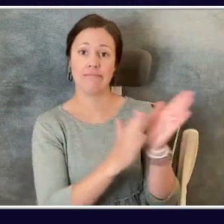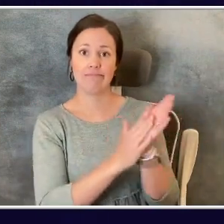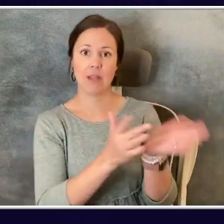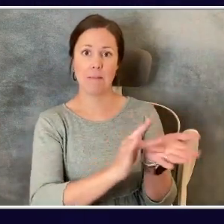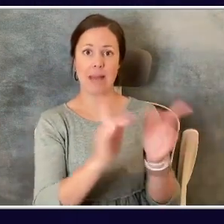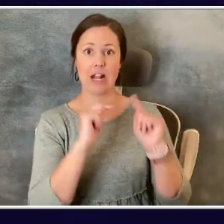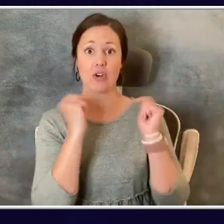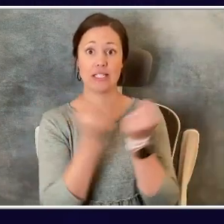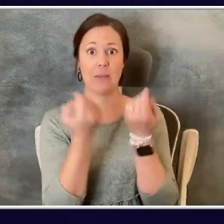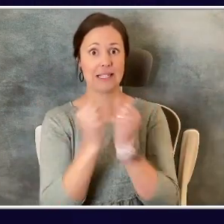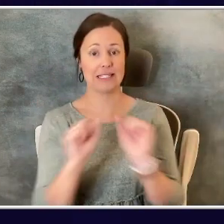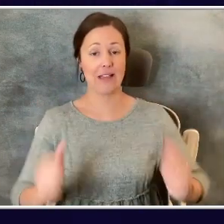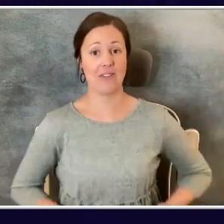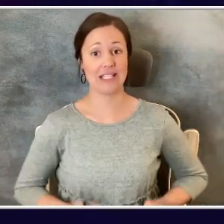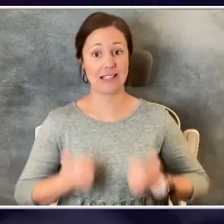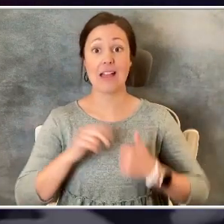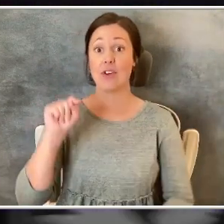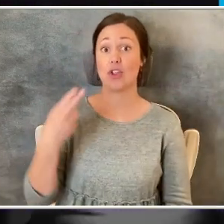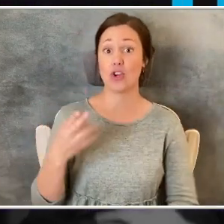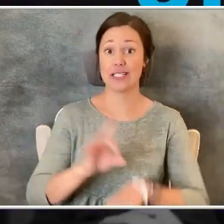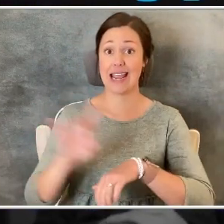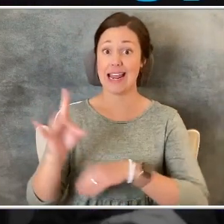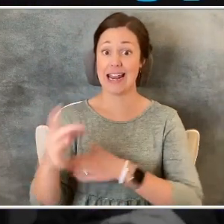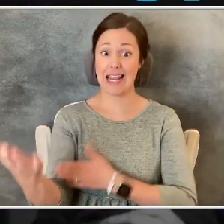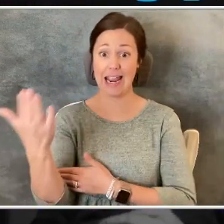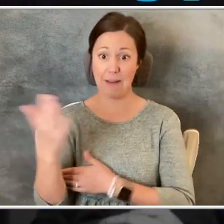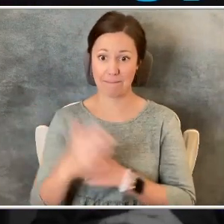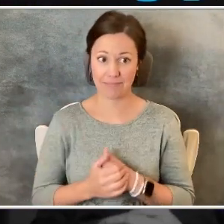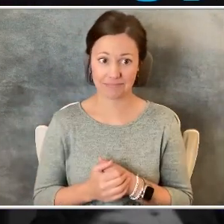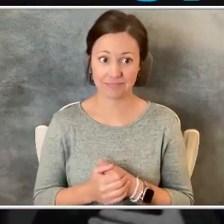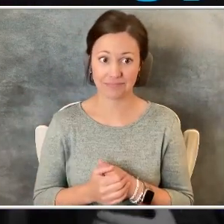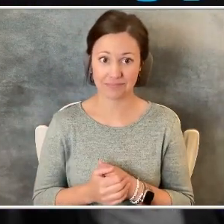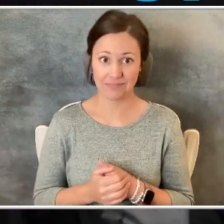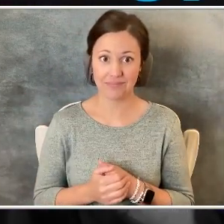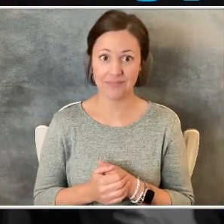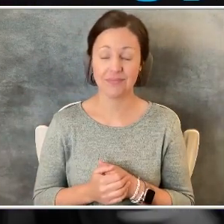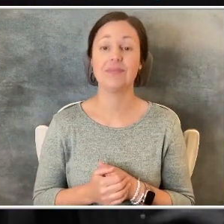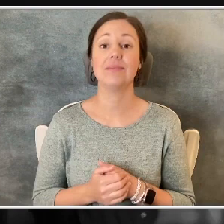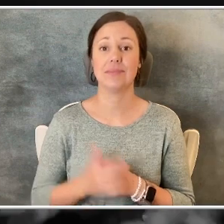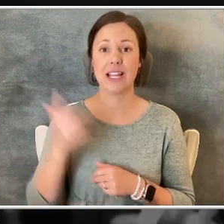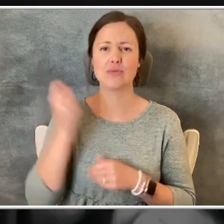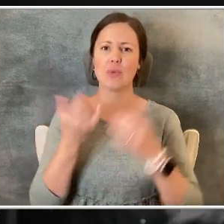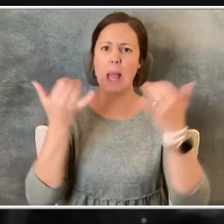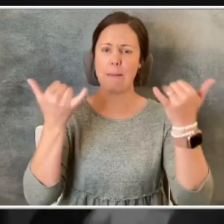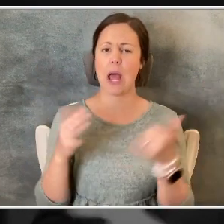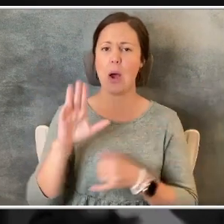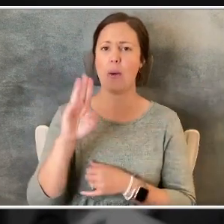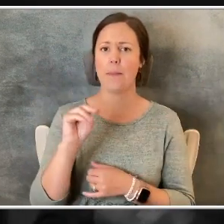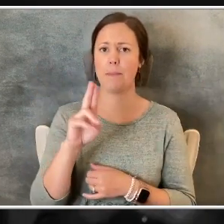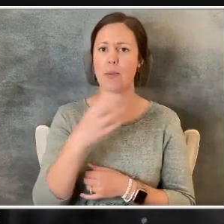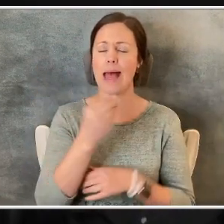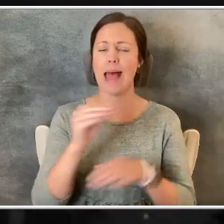life. Thursday at 8 a.m. Subscribe to our morning medical update and open